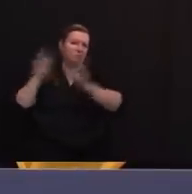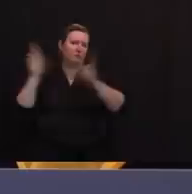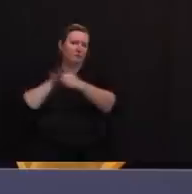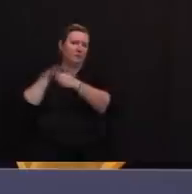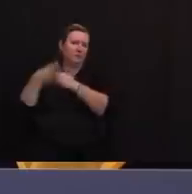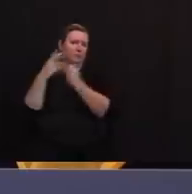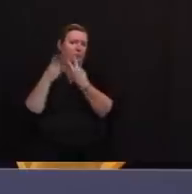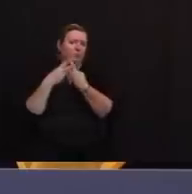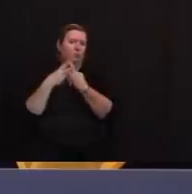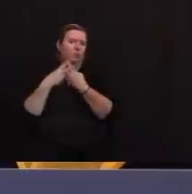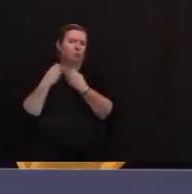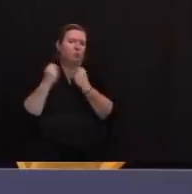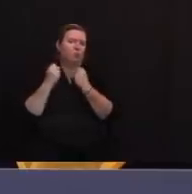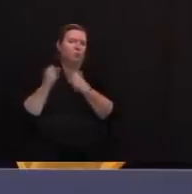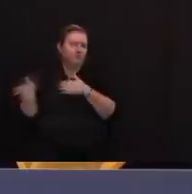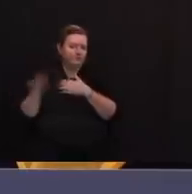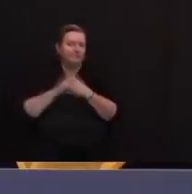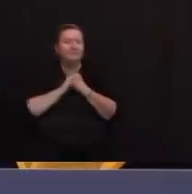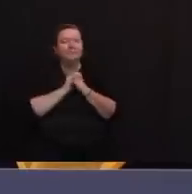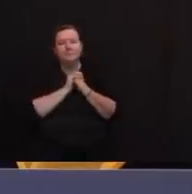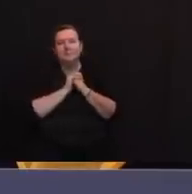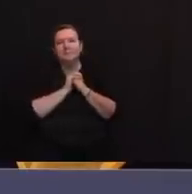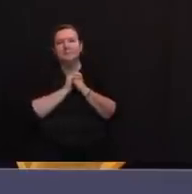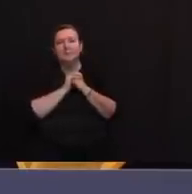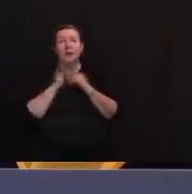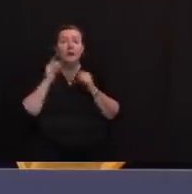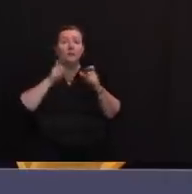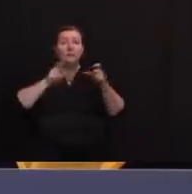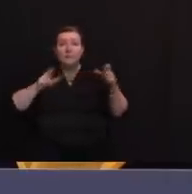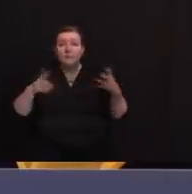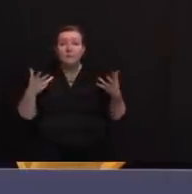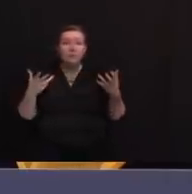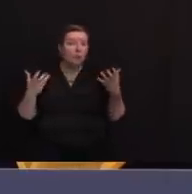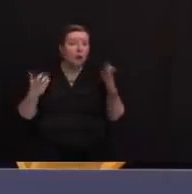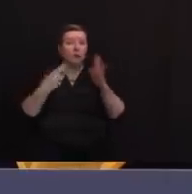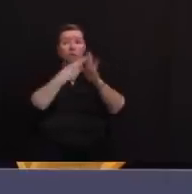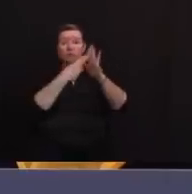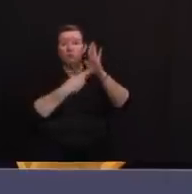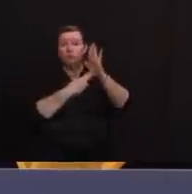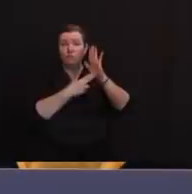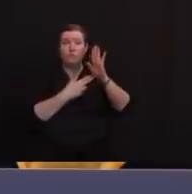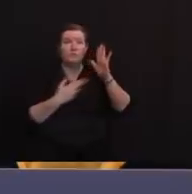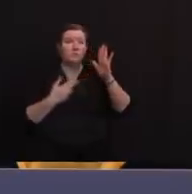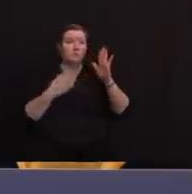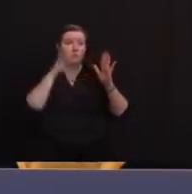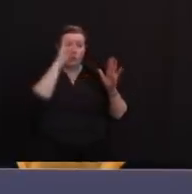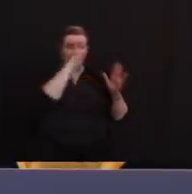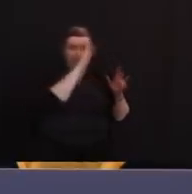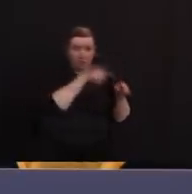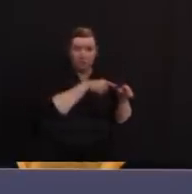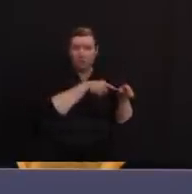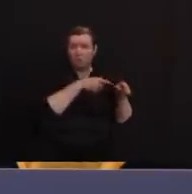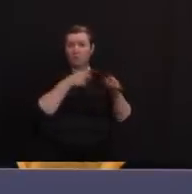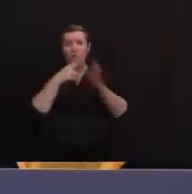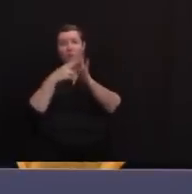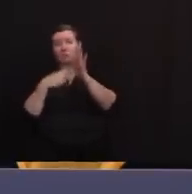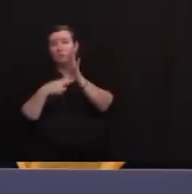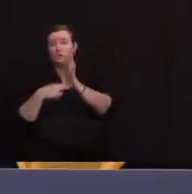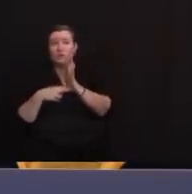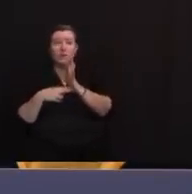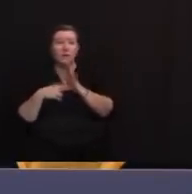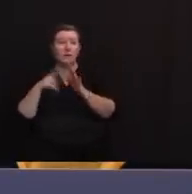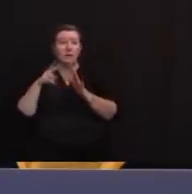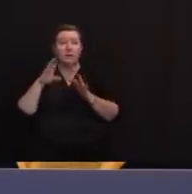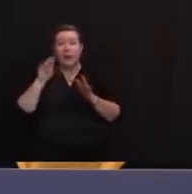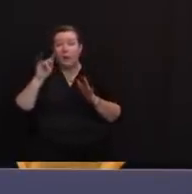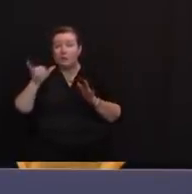this one. Do you care if somebody's signing up at a hospital, at a county, or in the state program? I assume the state is a